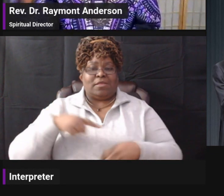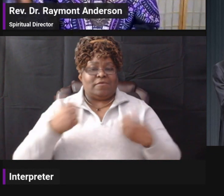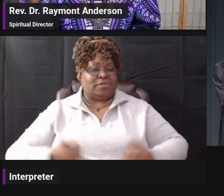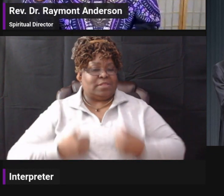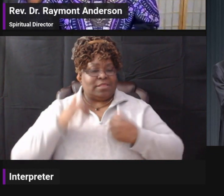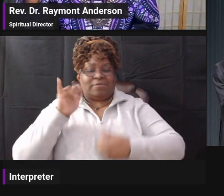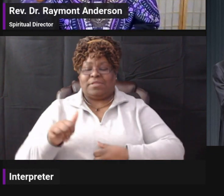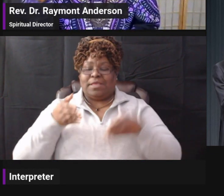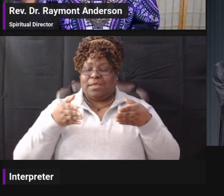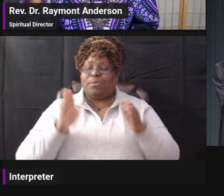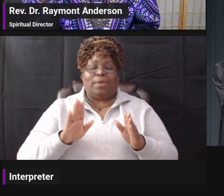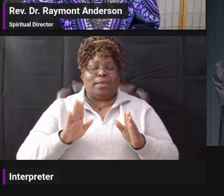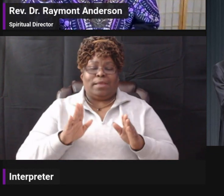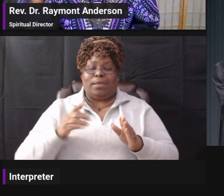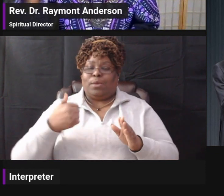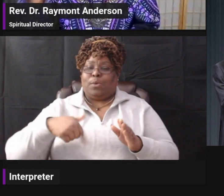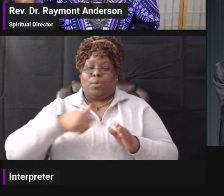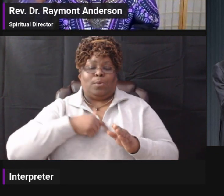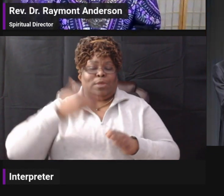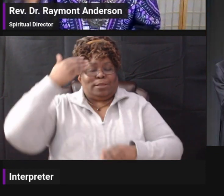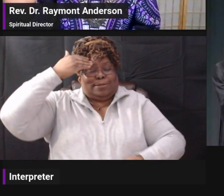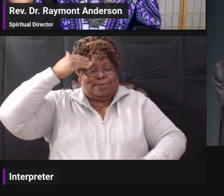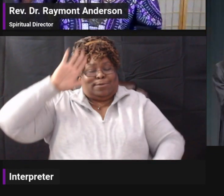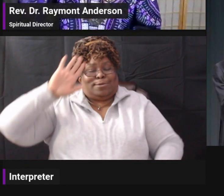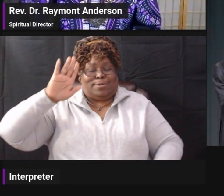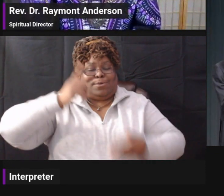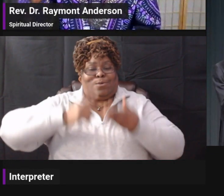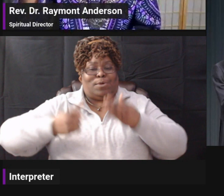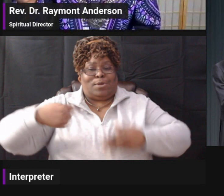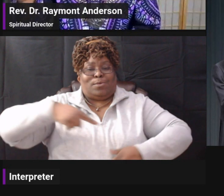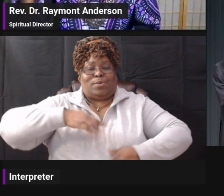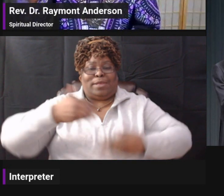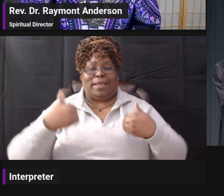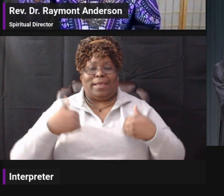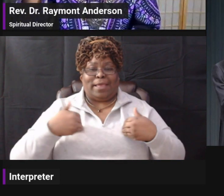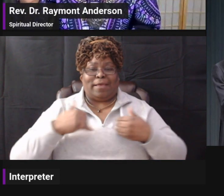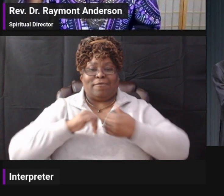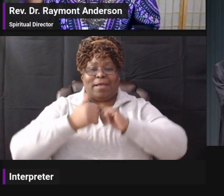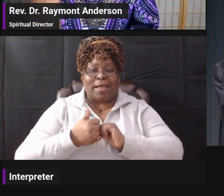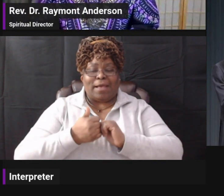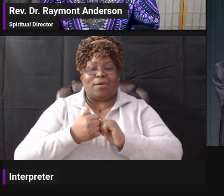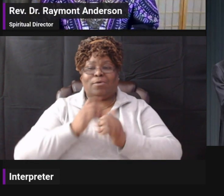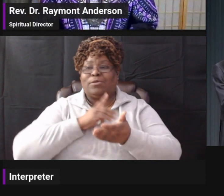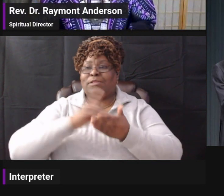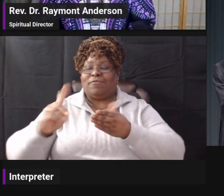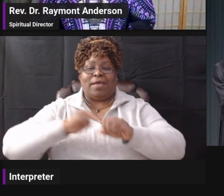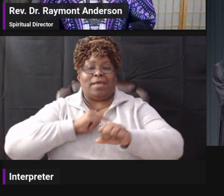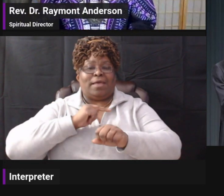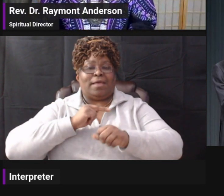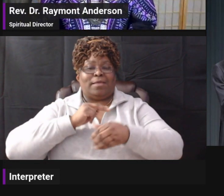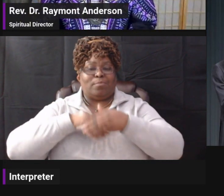Many of us are operating, not even realizing what is actually ours by divine birthright.